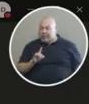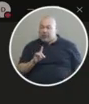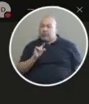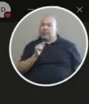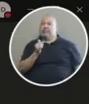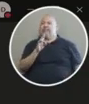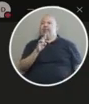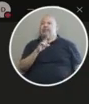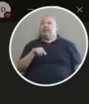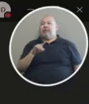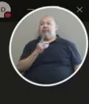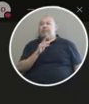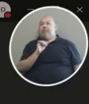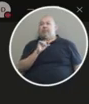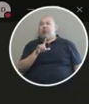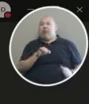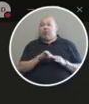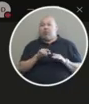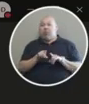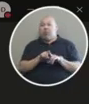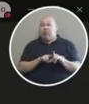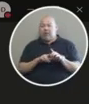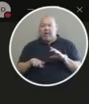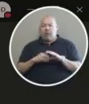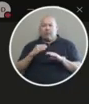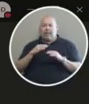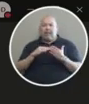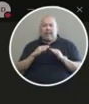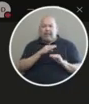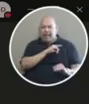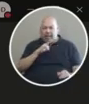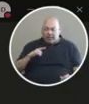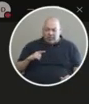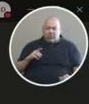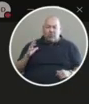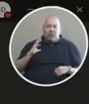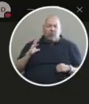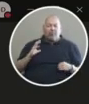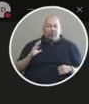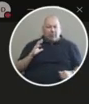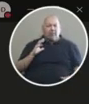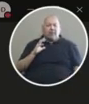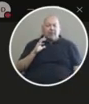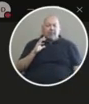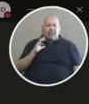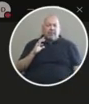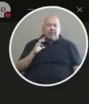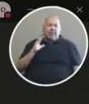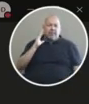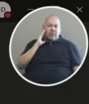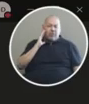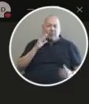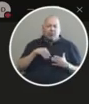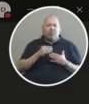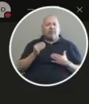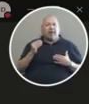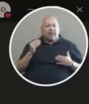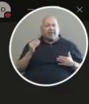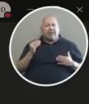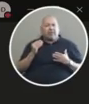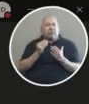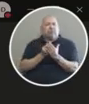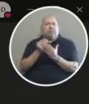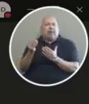2017, Paul Brandon, who was also the outside counsel, who's also a former District 5 Michael No donor, provided two-way Zilch